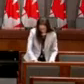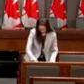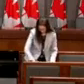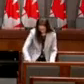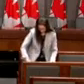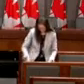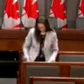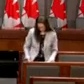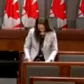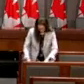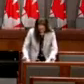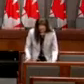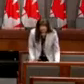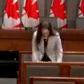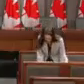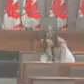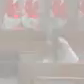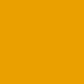CBC.ca. Thank you.